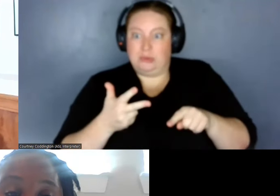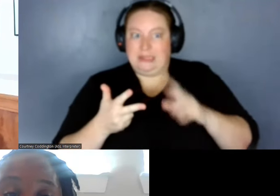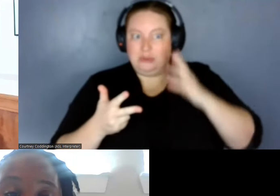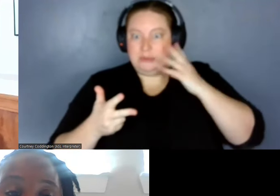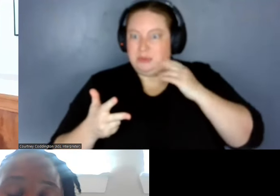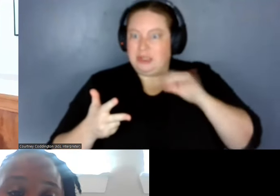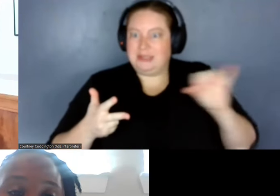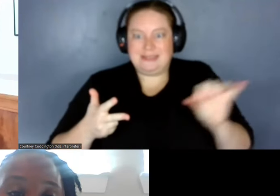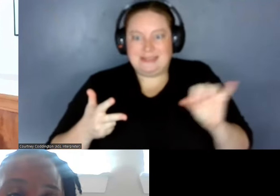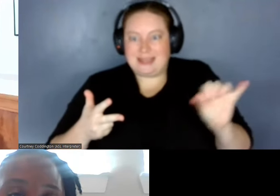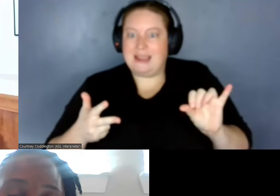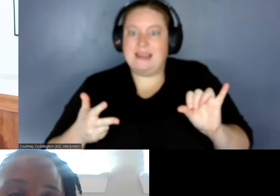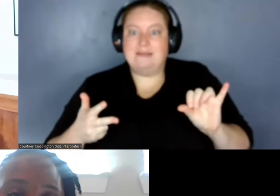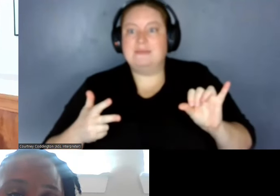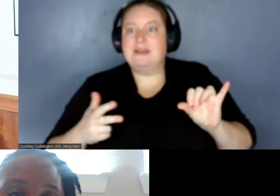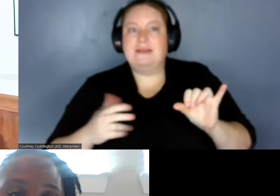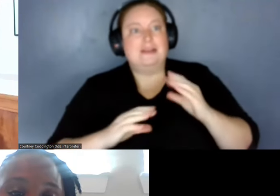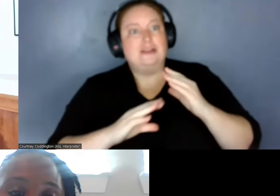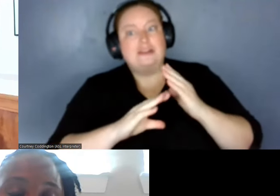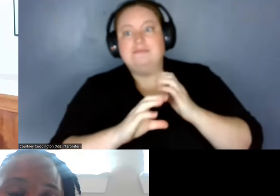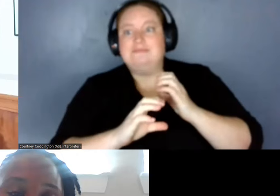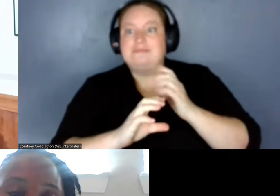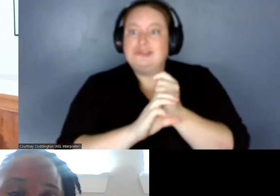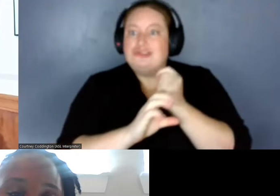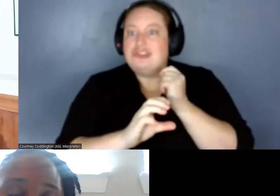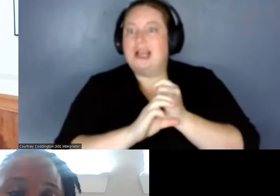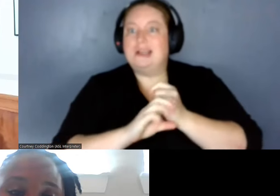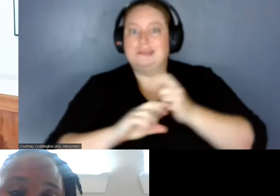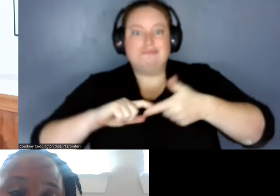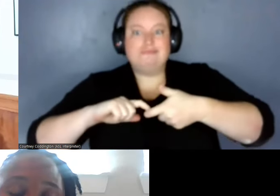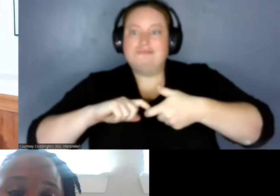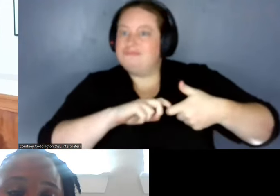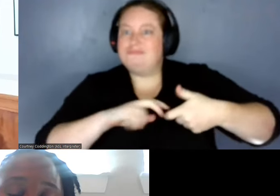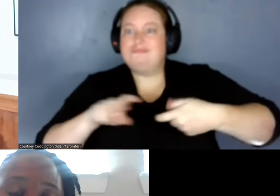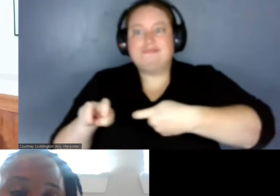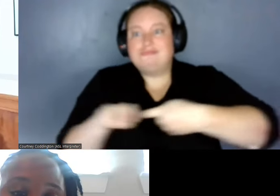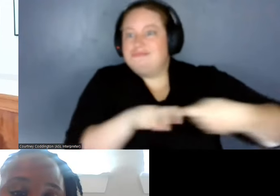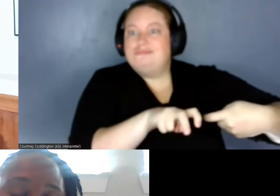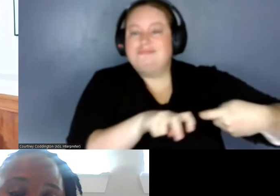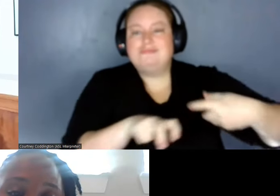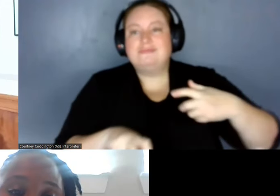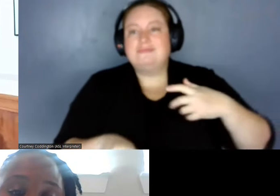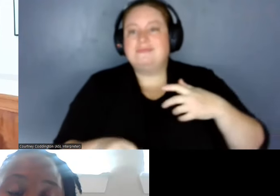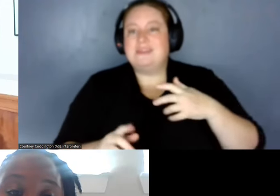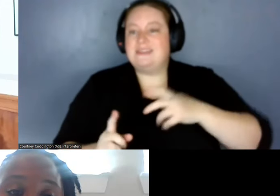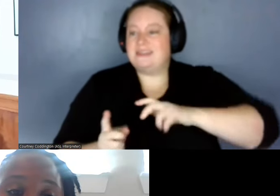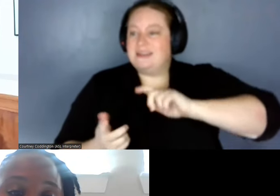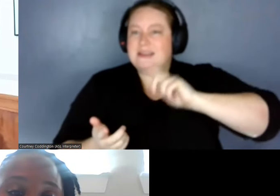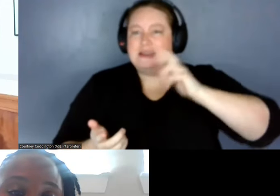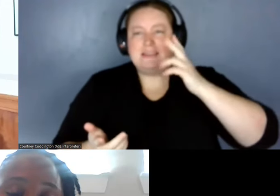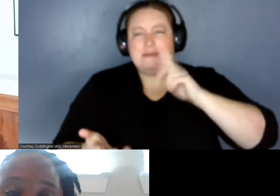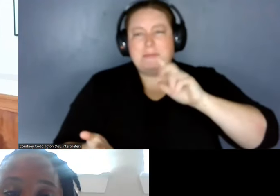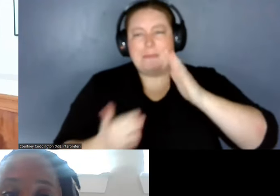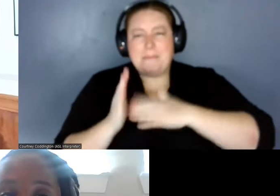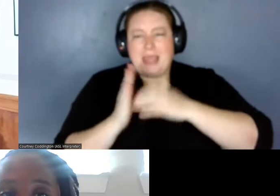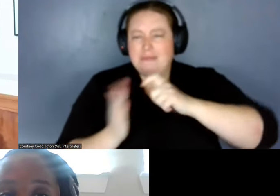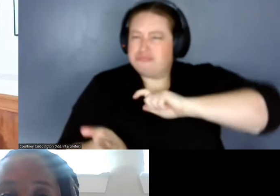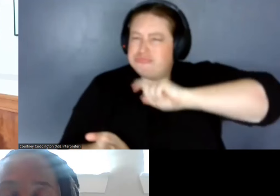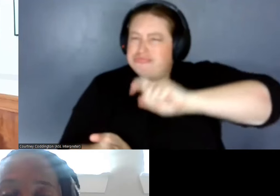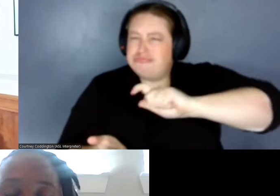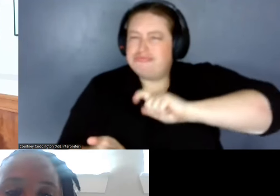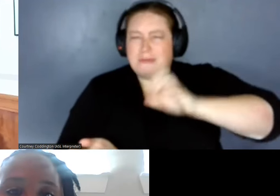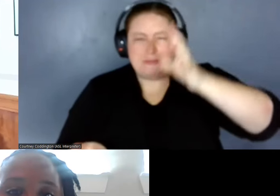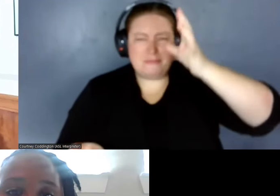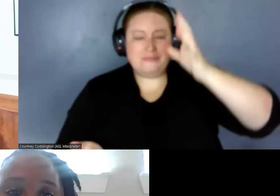face sprayed with black paint, and beaten and dragged for 3 miles down a rural rugged road, just as they did